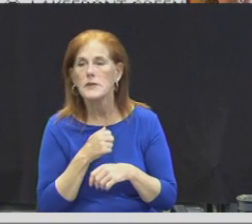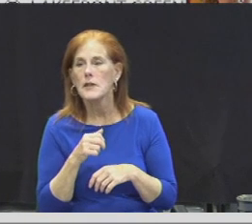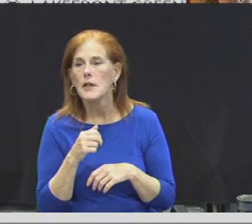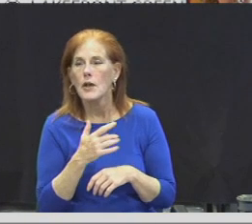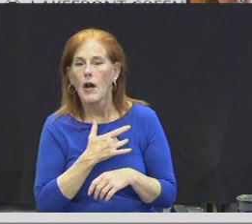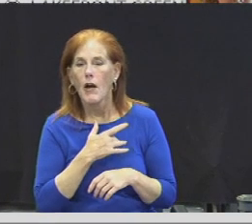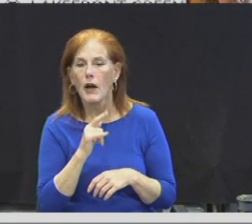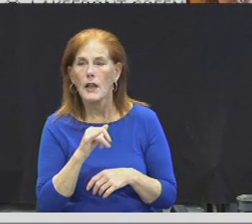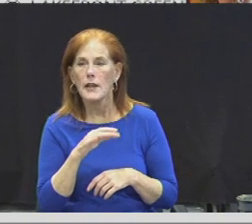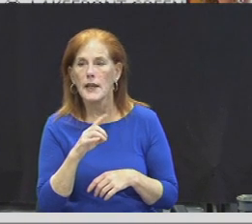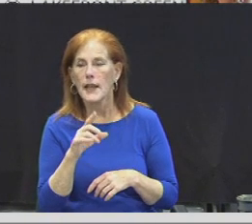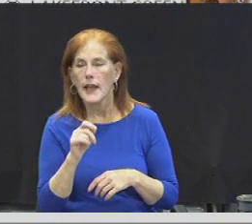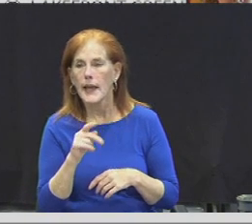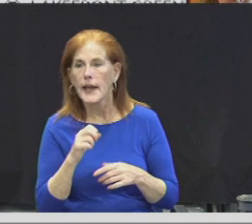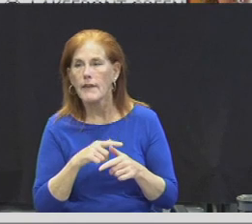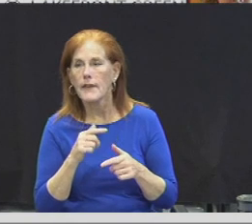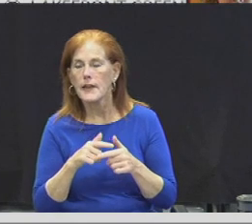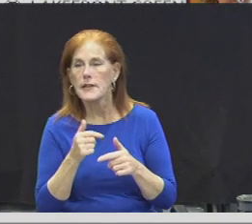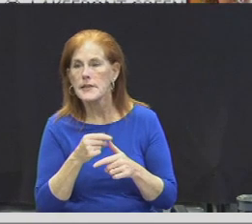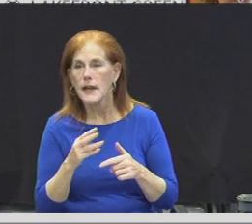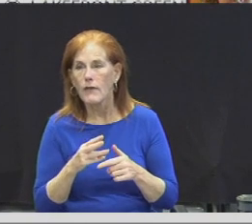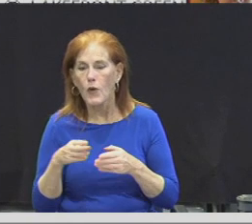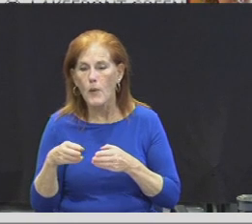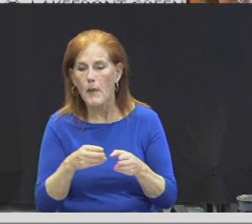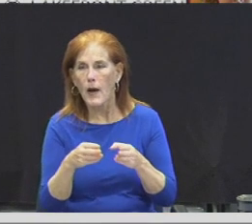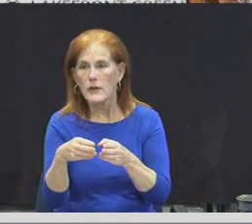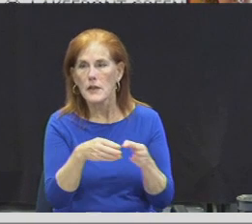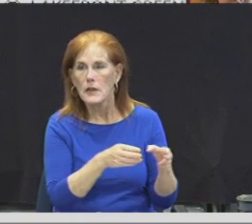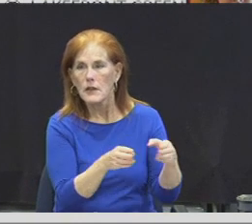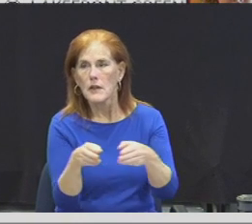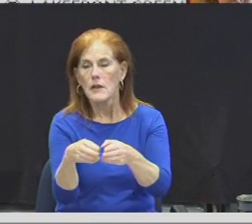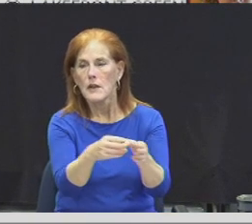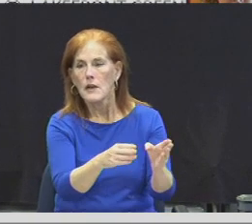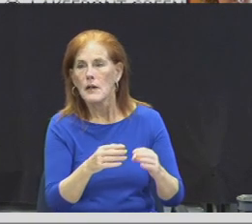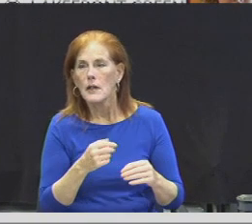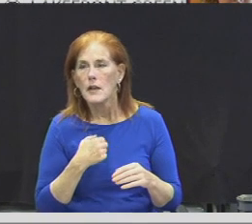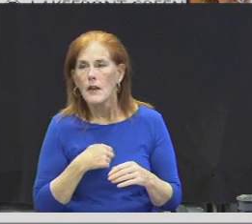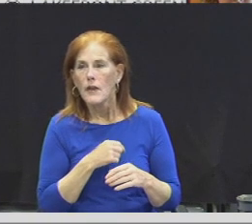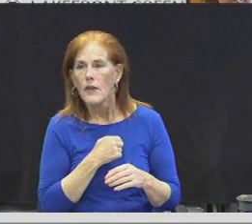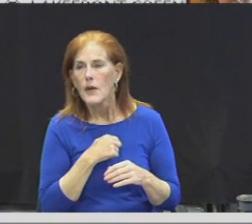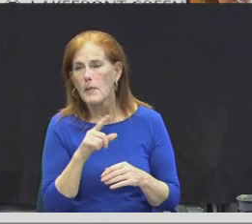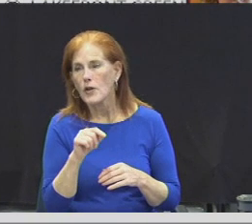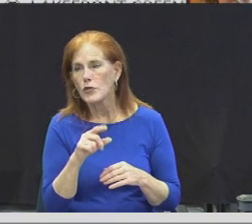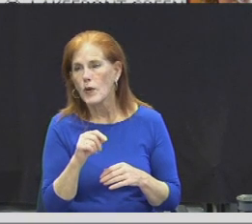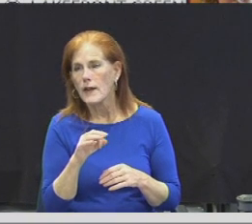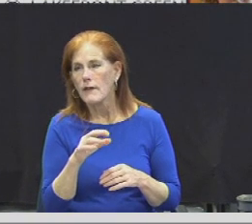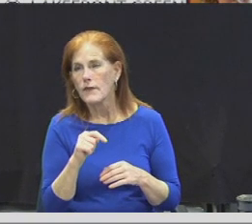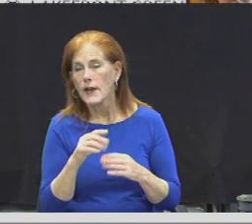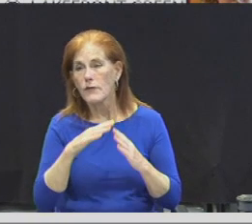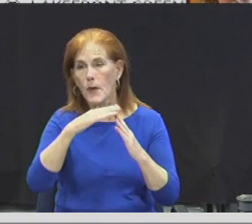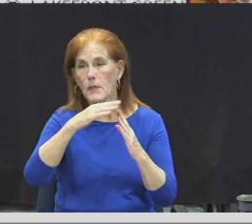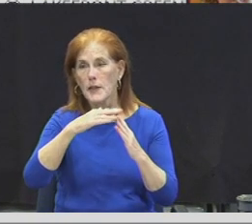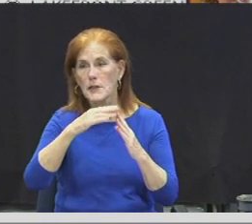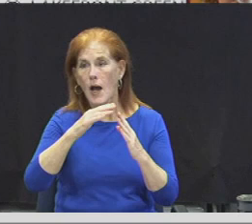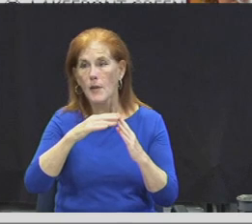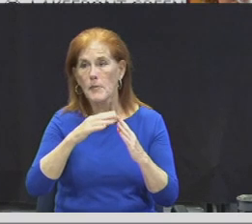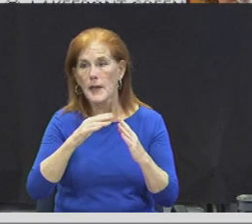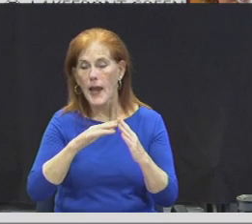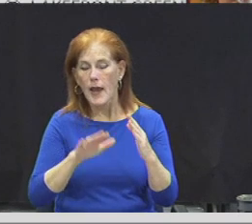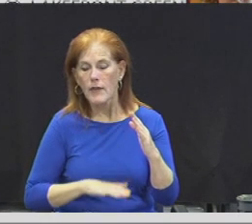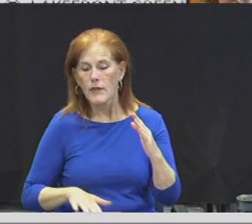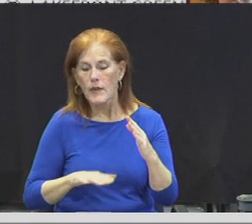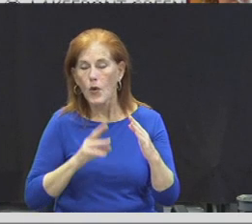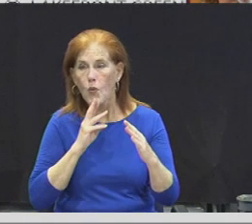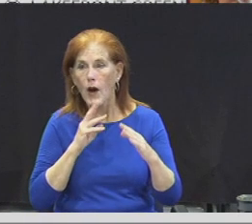series of promenades that take you back. Again, we're trying to navigate grade here. There's about 20 feet between this upper promenade and the lower water